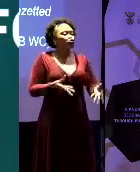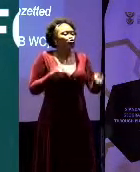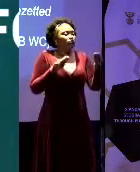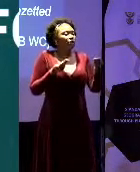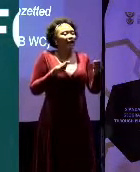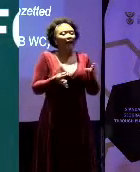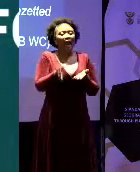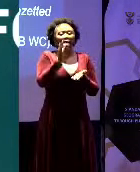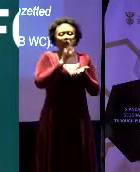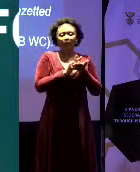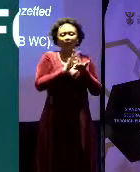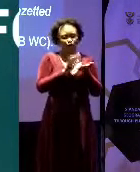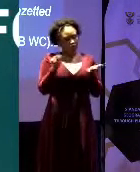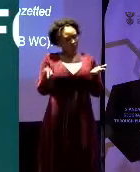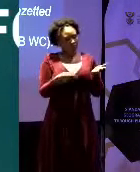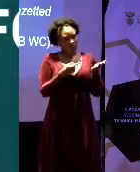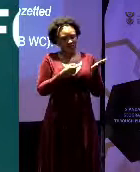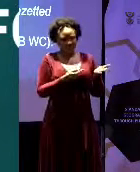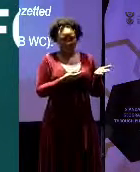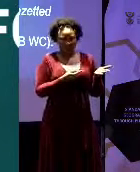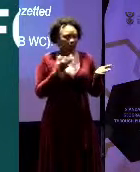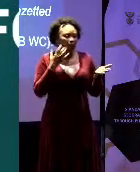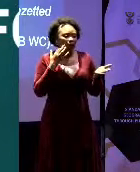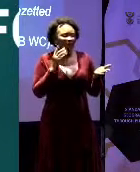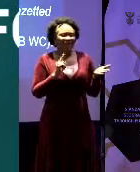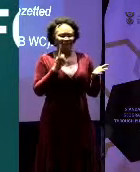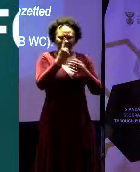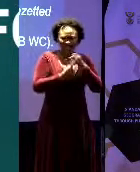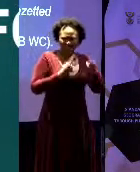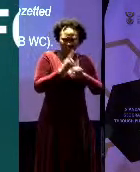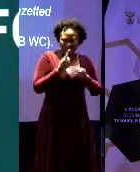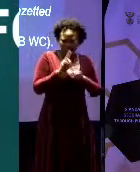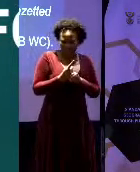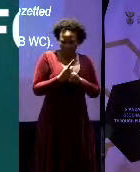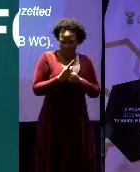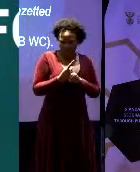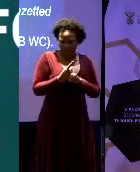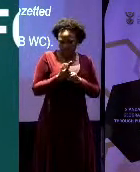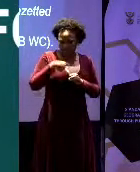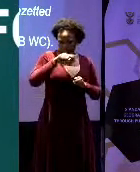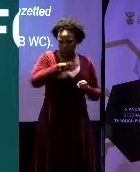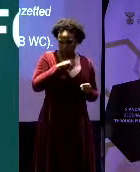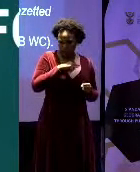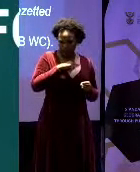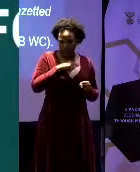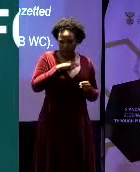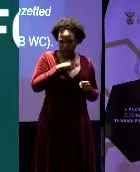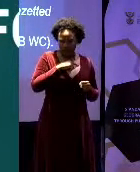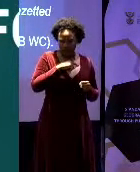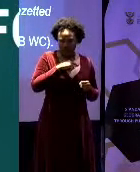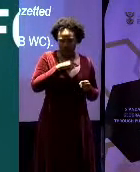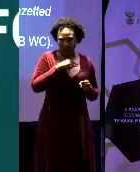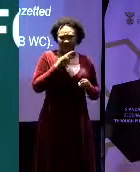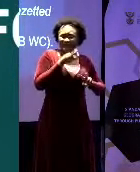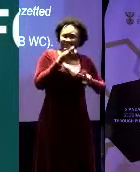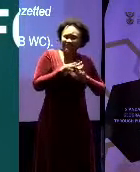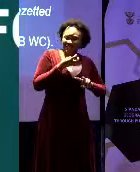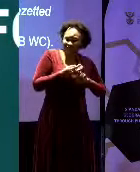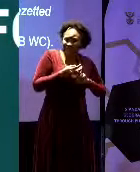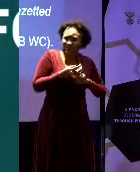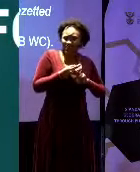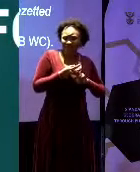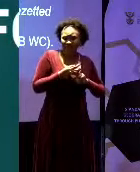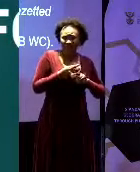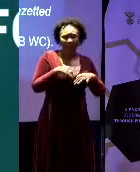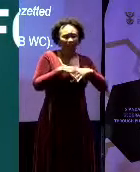this was in the first year of our term as this committee. It was not a difficult application. It